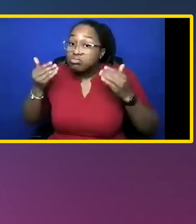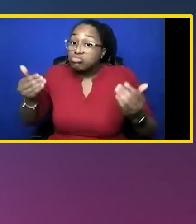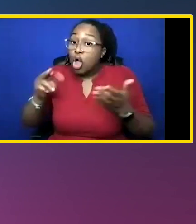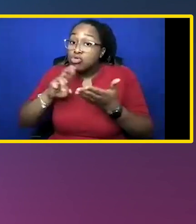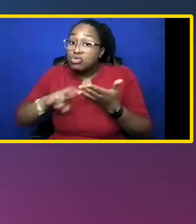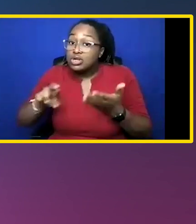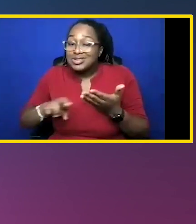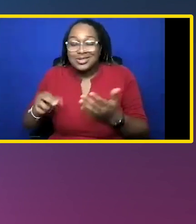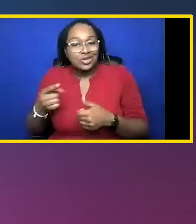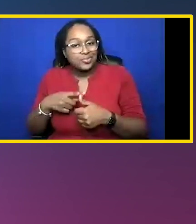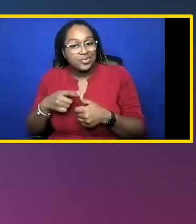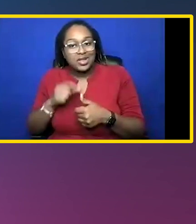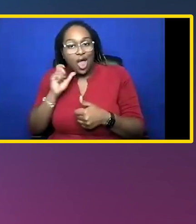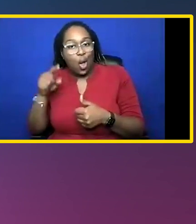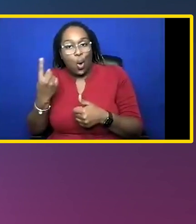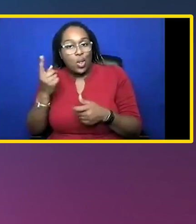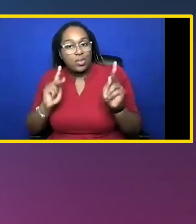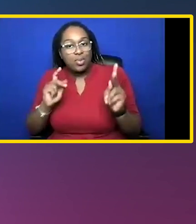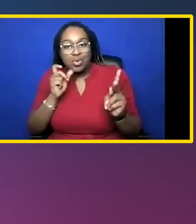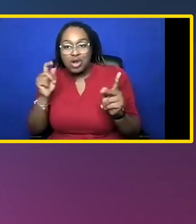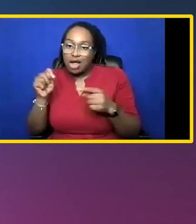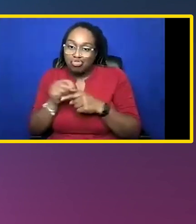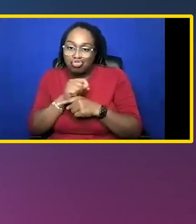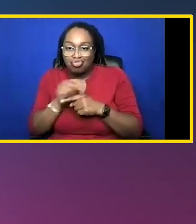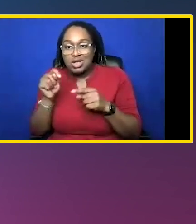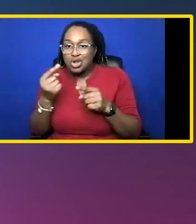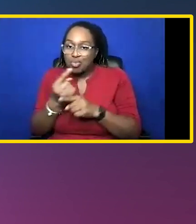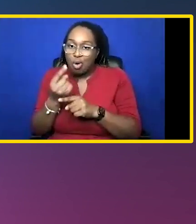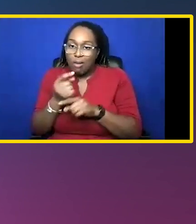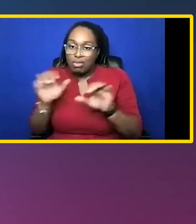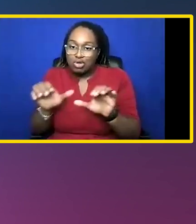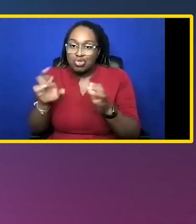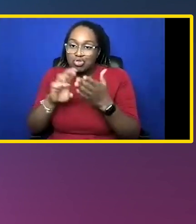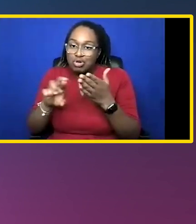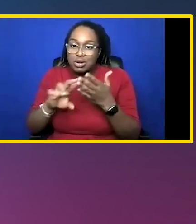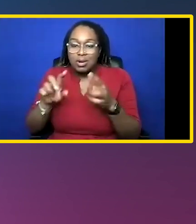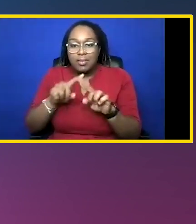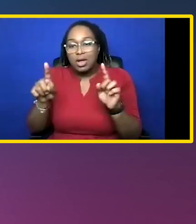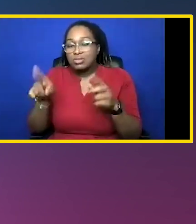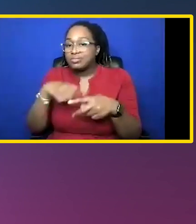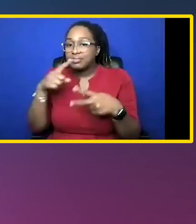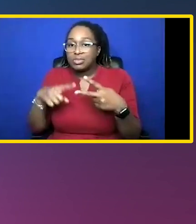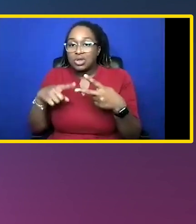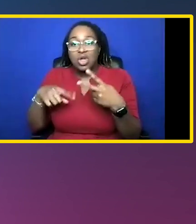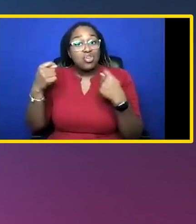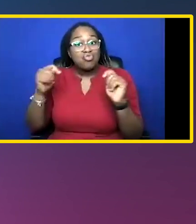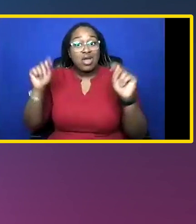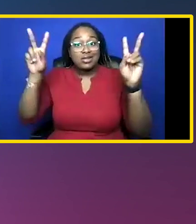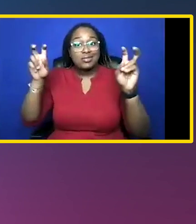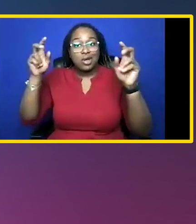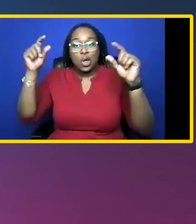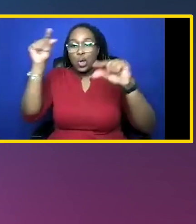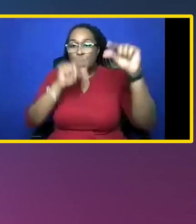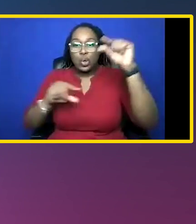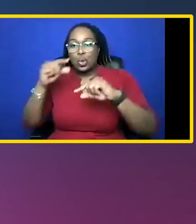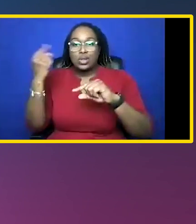one, not only are people not trained how to do research, but two, simply trying to quote unquote Google something won't